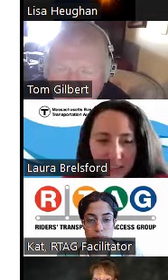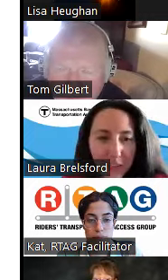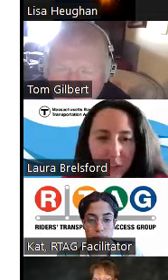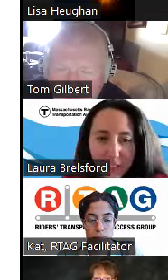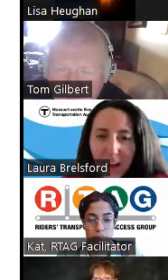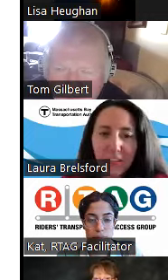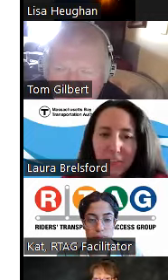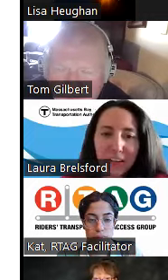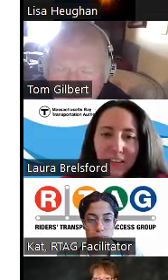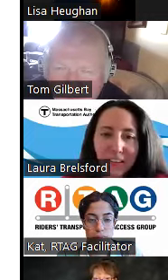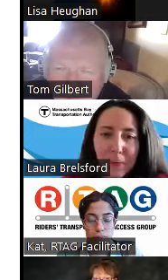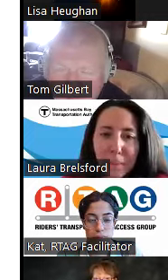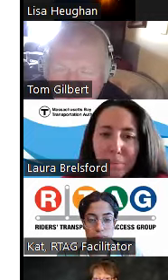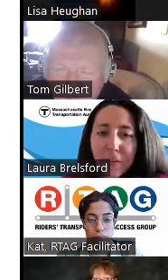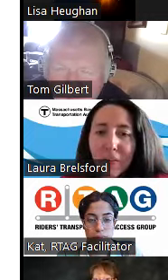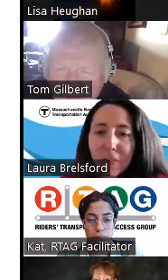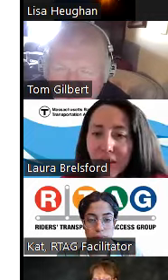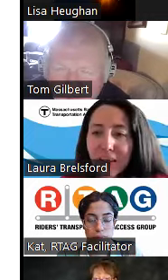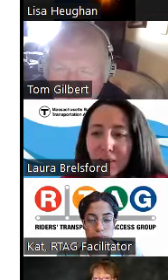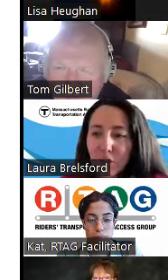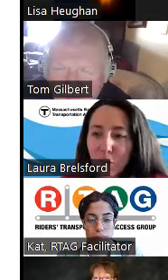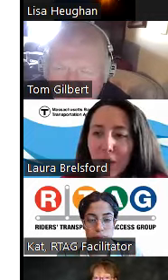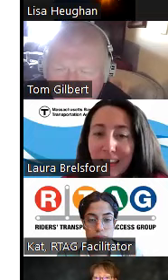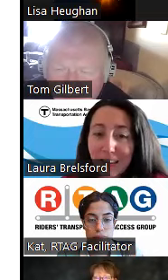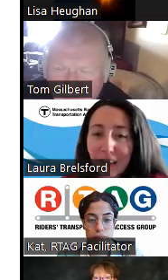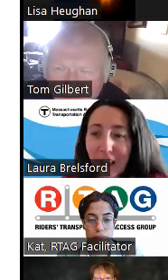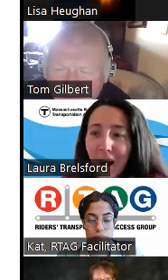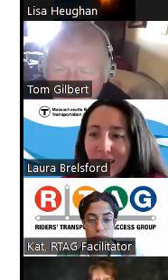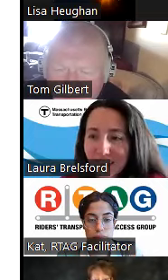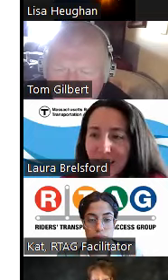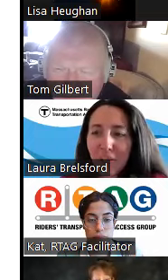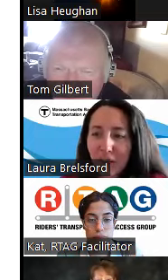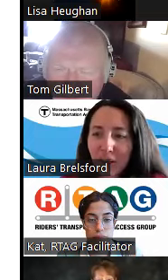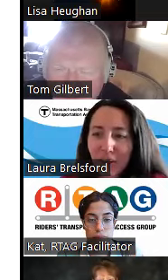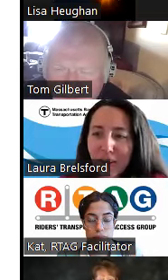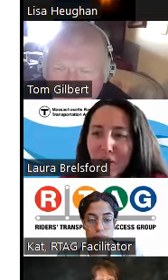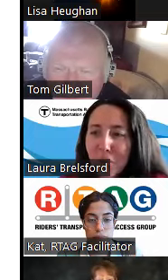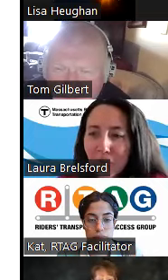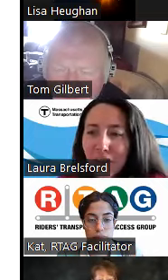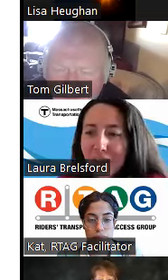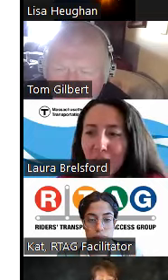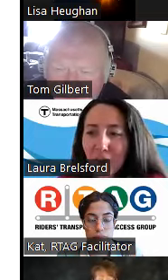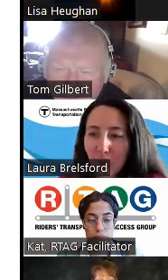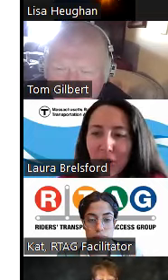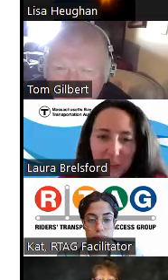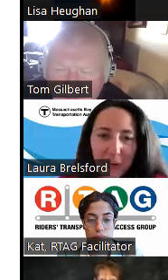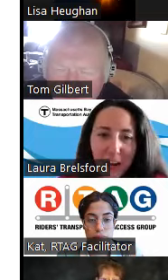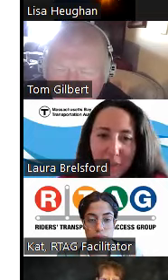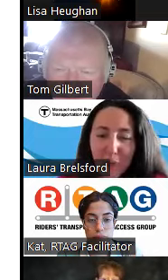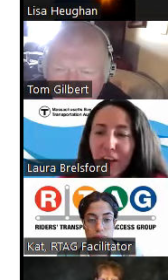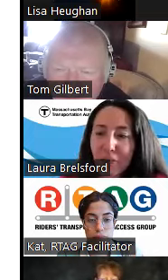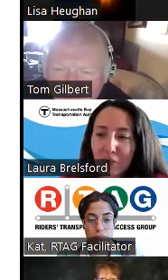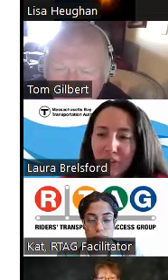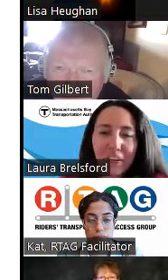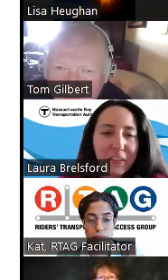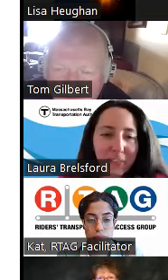as the sensor is activated, the individual is locked in the elevator until the authorities arrive.